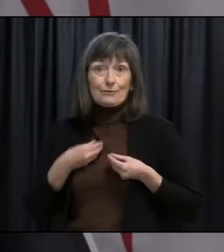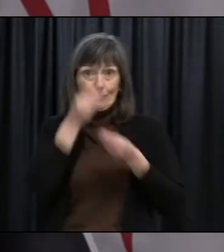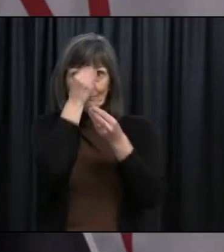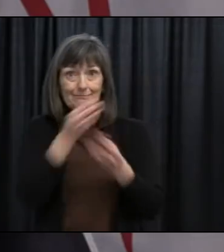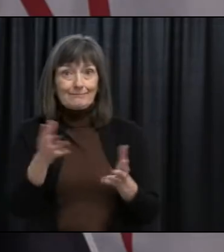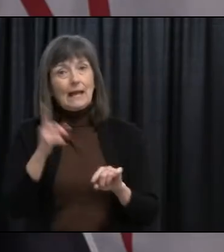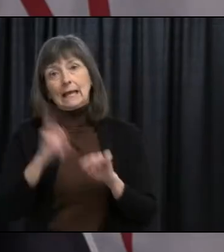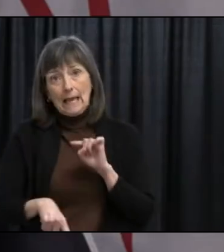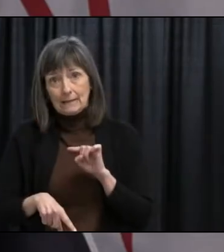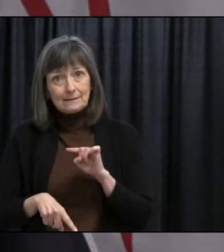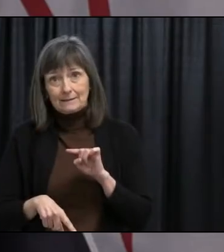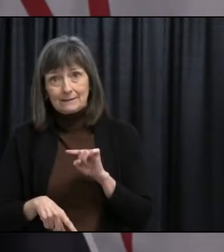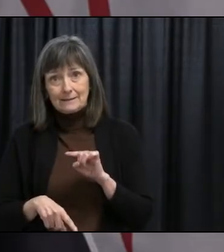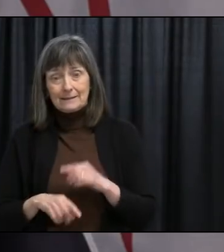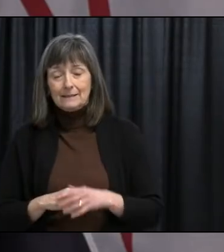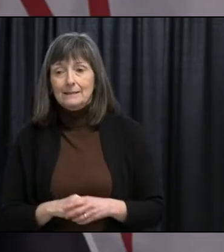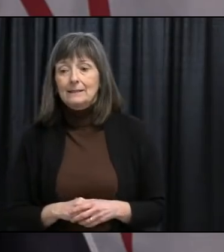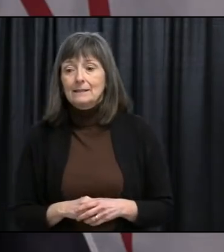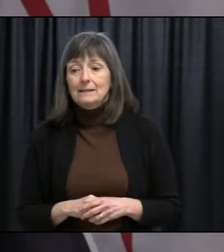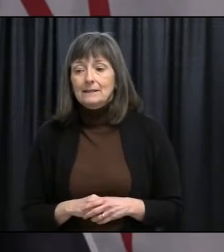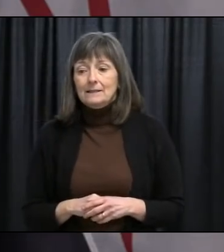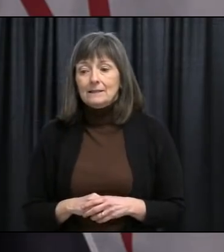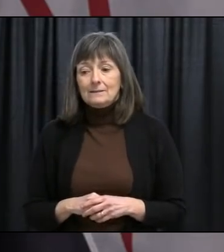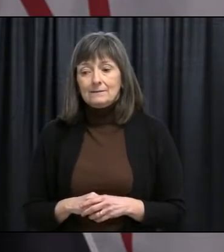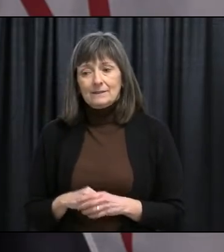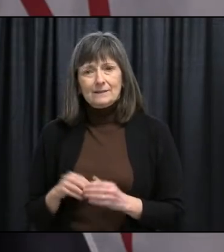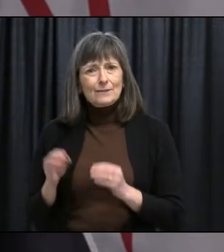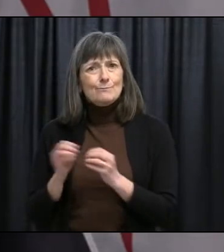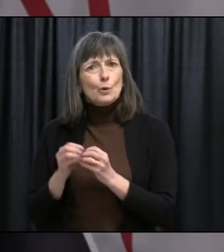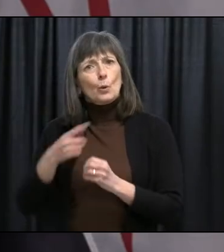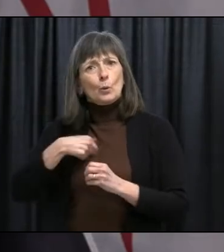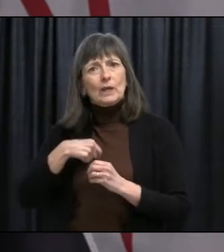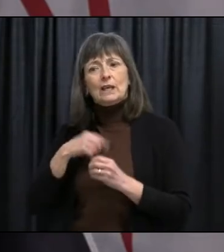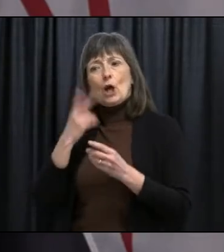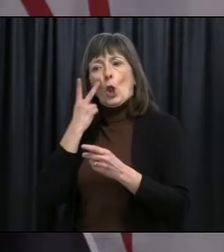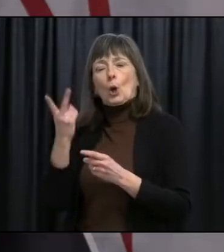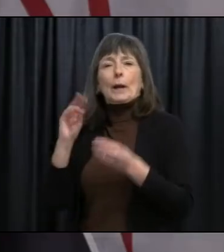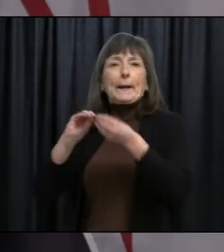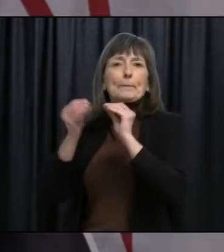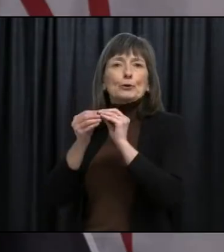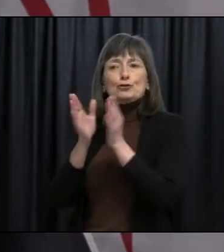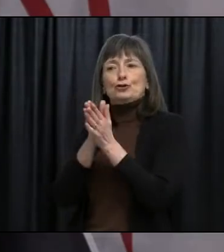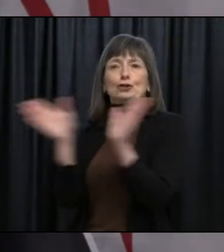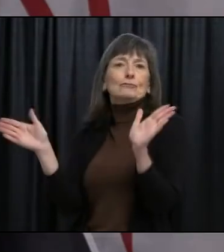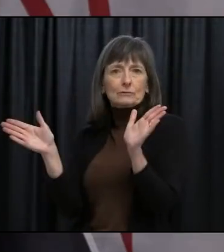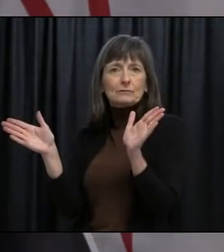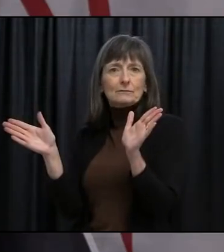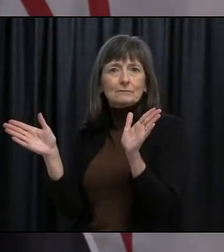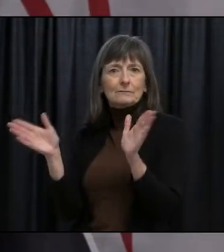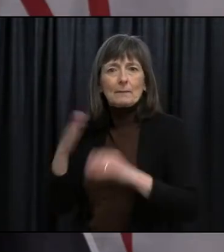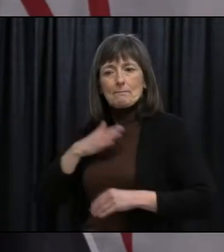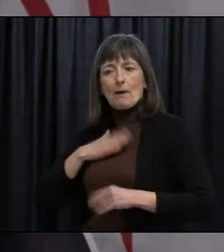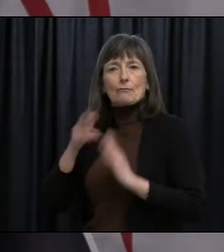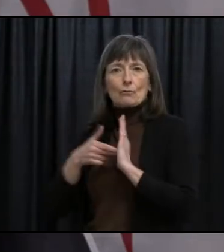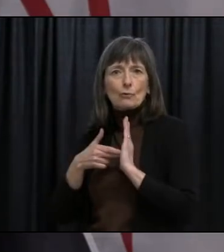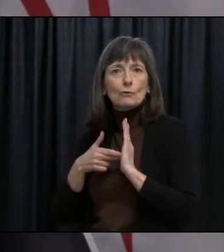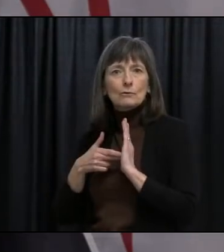have access to. We think about it more on the bigger scale. So, and I don't